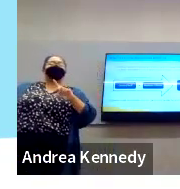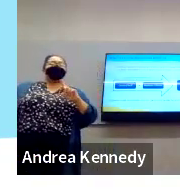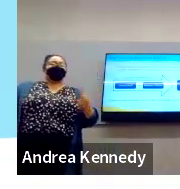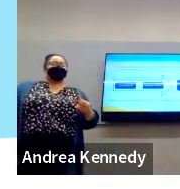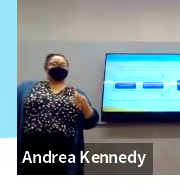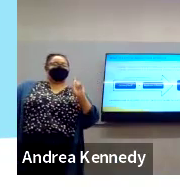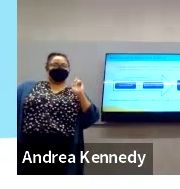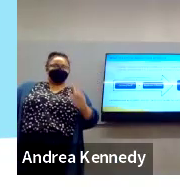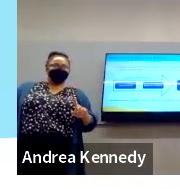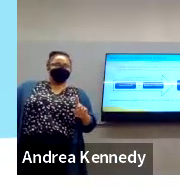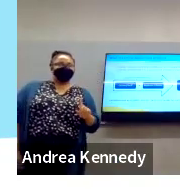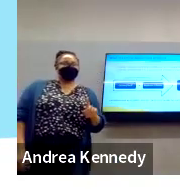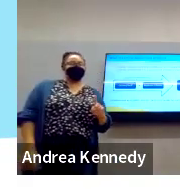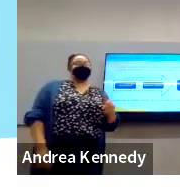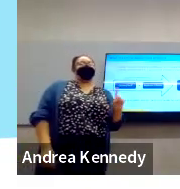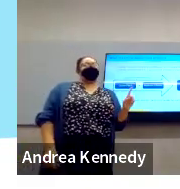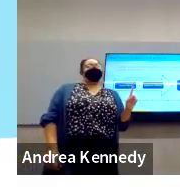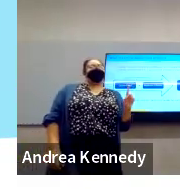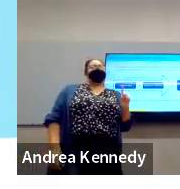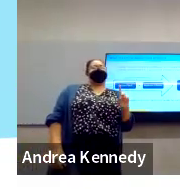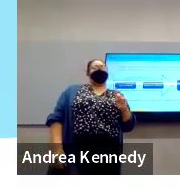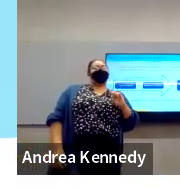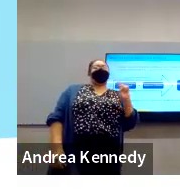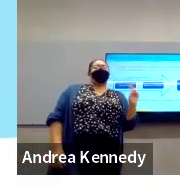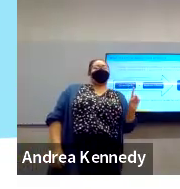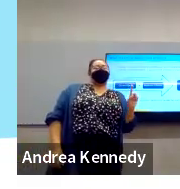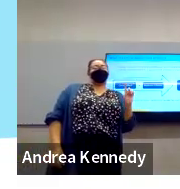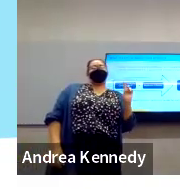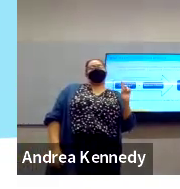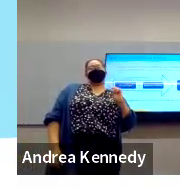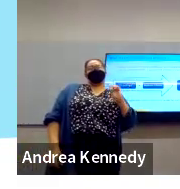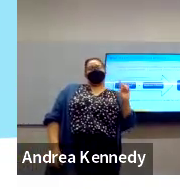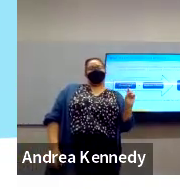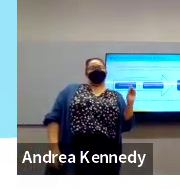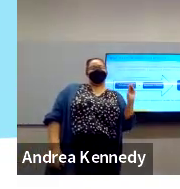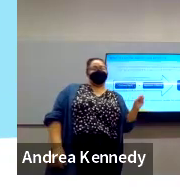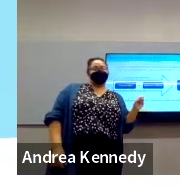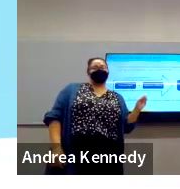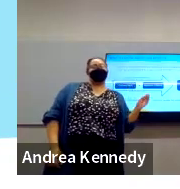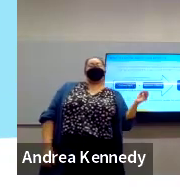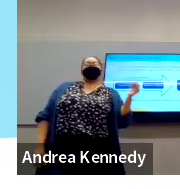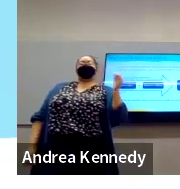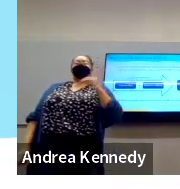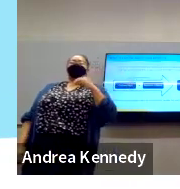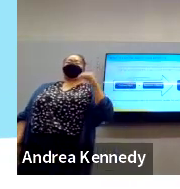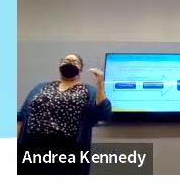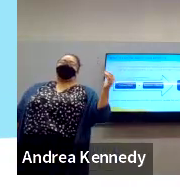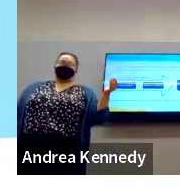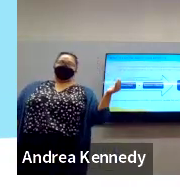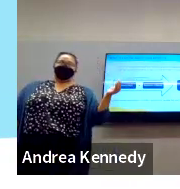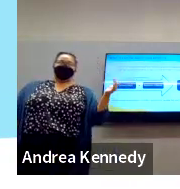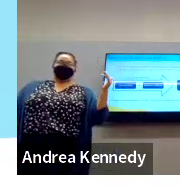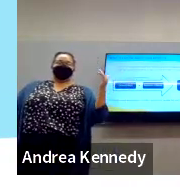is a one-time process that incorporates certain types of utilities that are